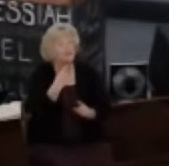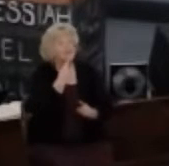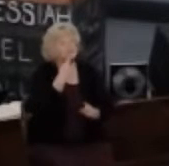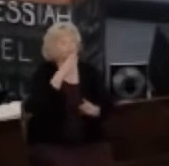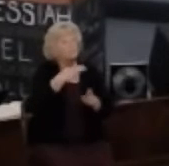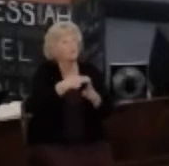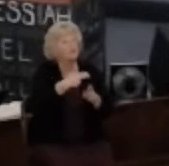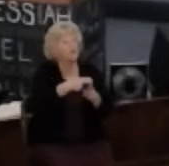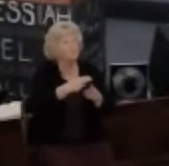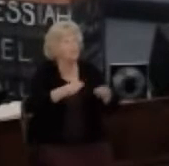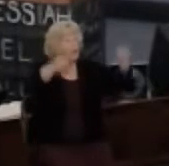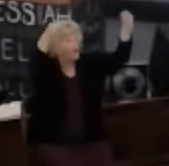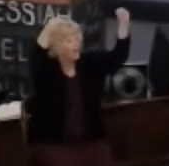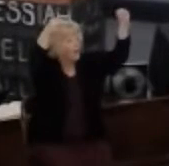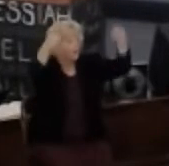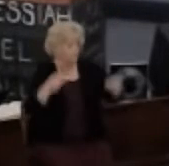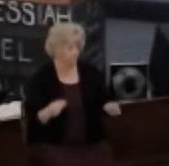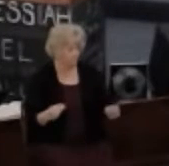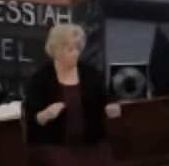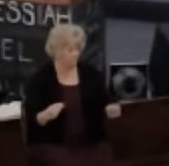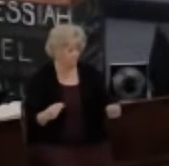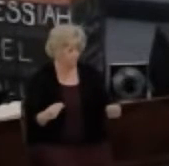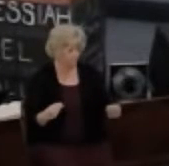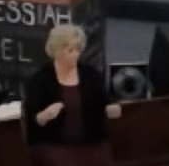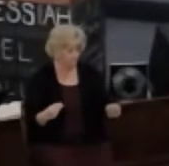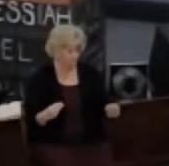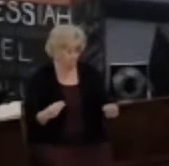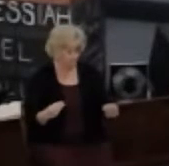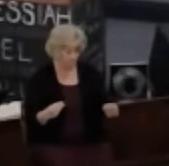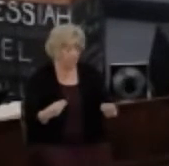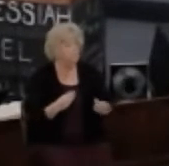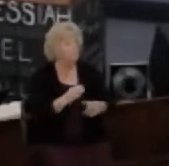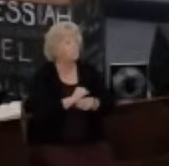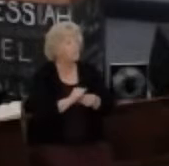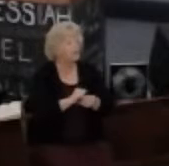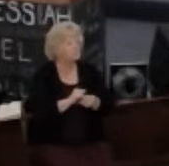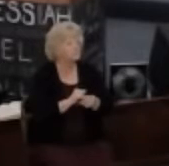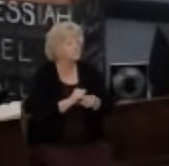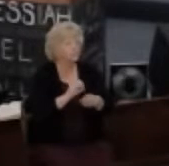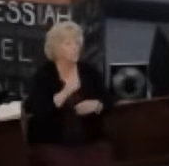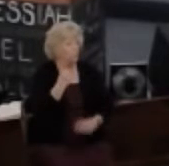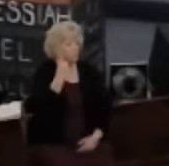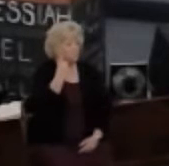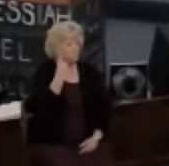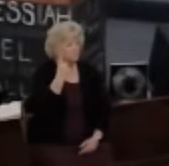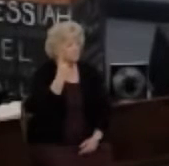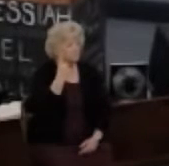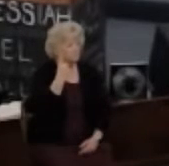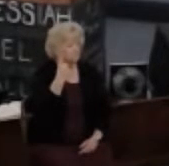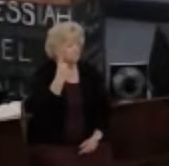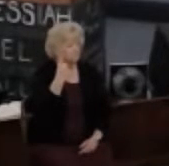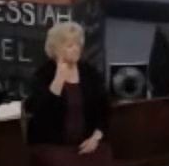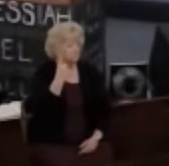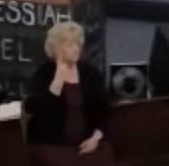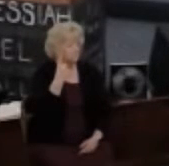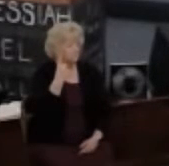name, just hold your sign up and down, okay? Let's practice. Nobody.